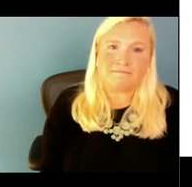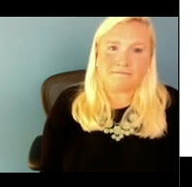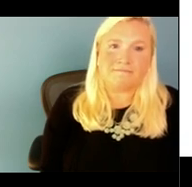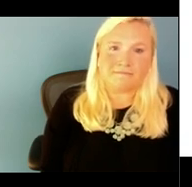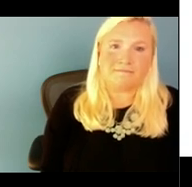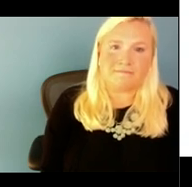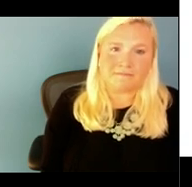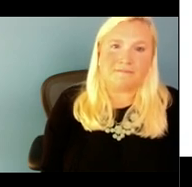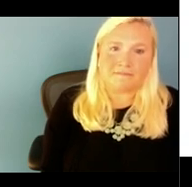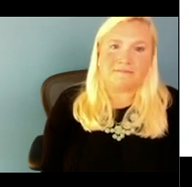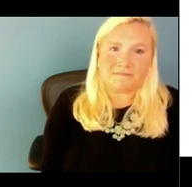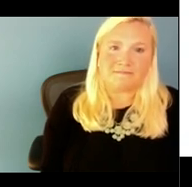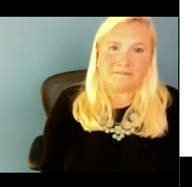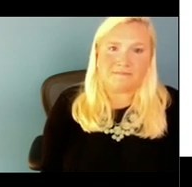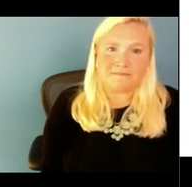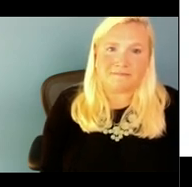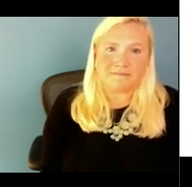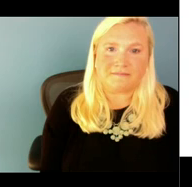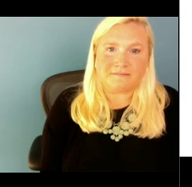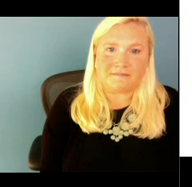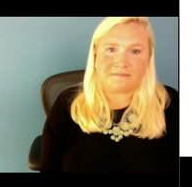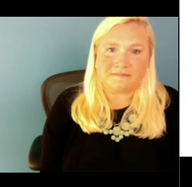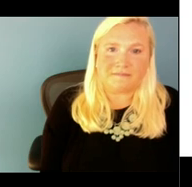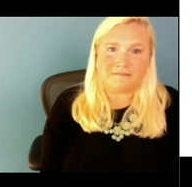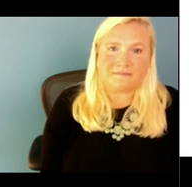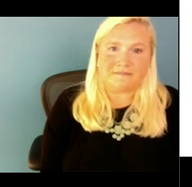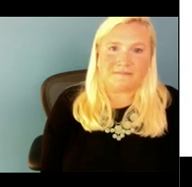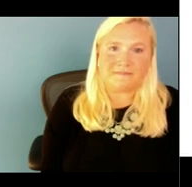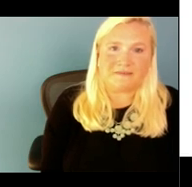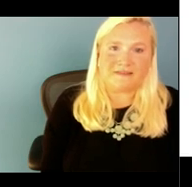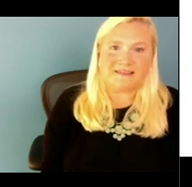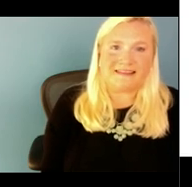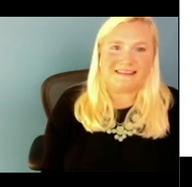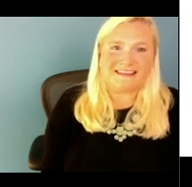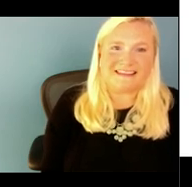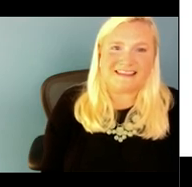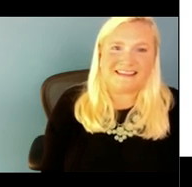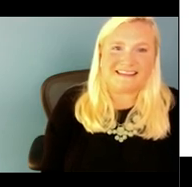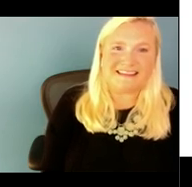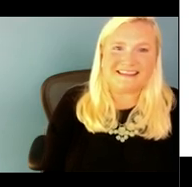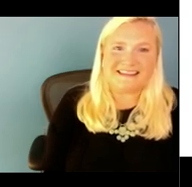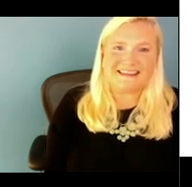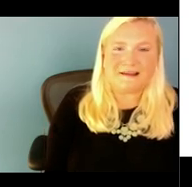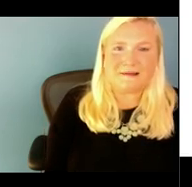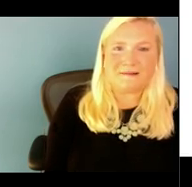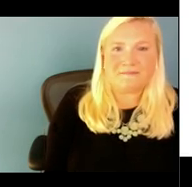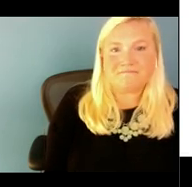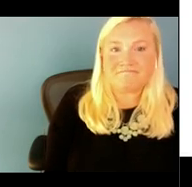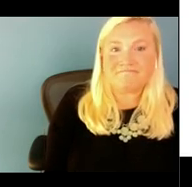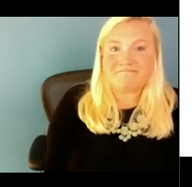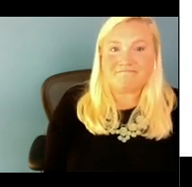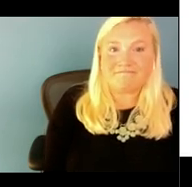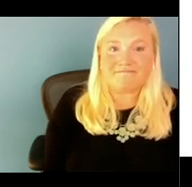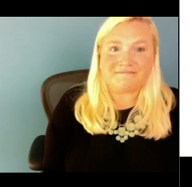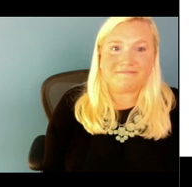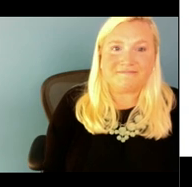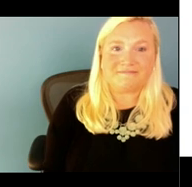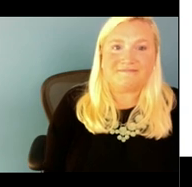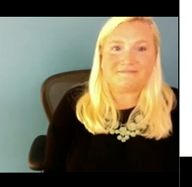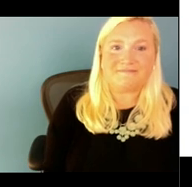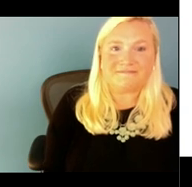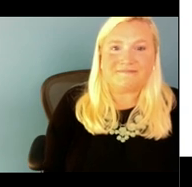feel magnified. So maybe the reason he's not been in therapy before is because he was feeling okay, and now all of a sudden he's not